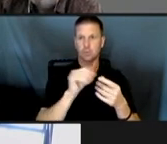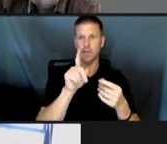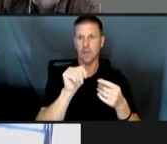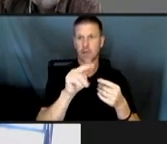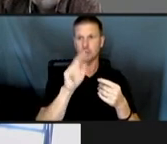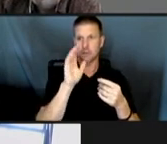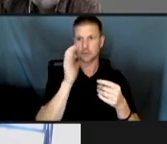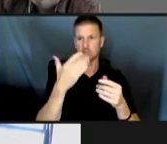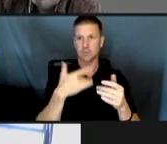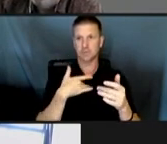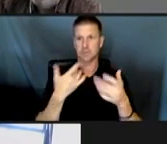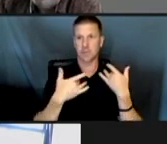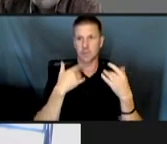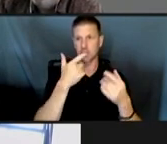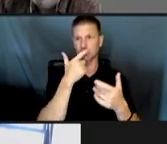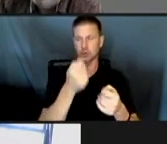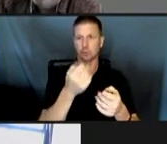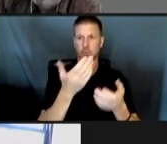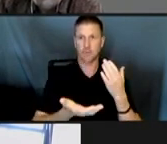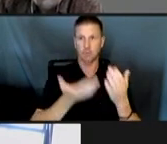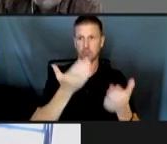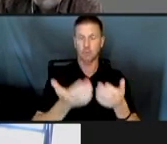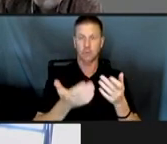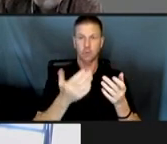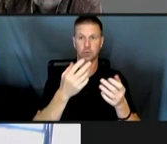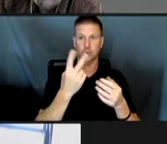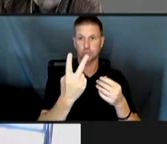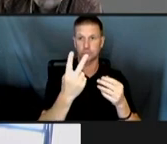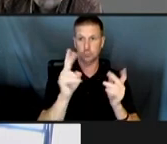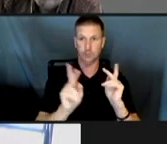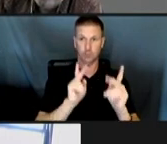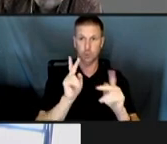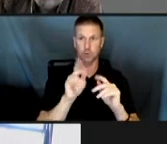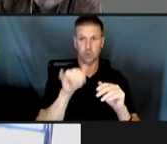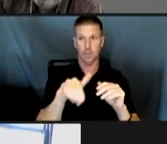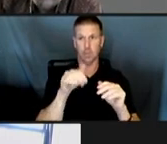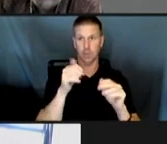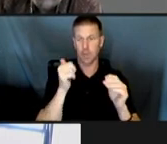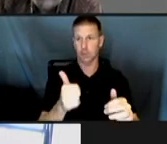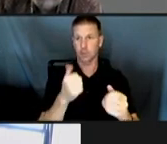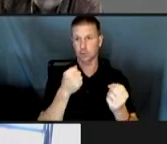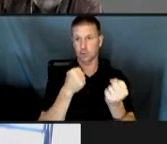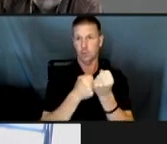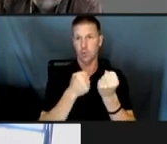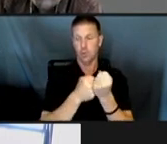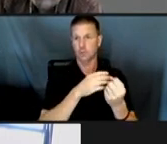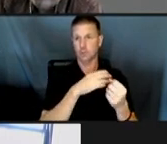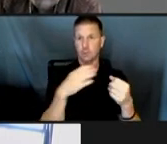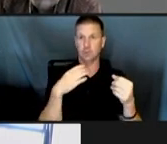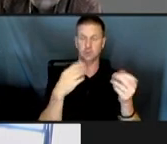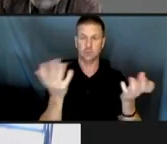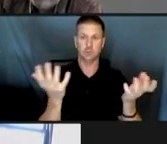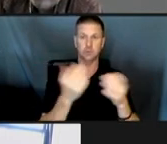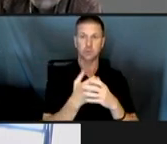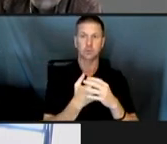very excited and interested. Maybe there are two folks that could support the committee.